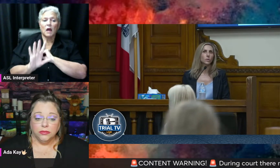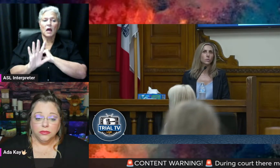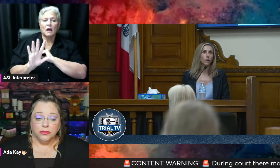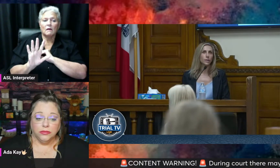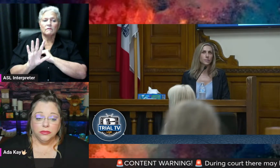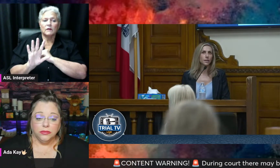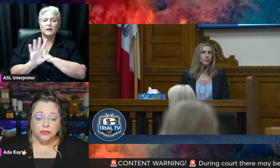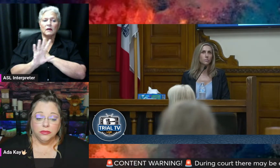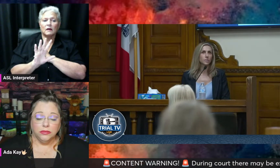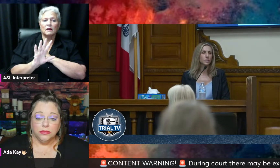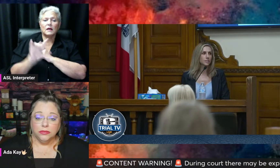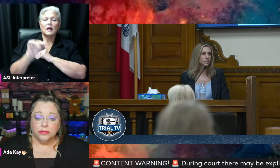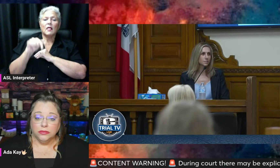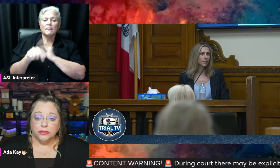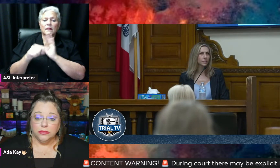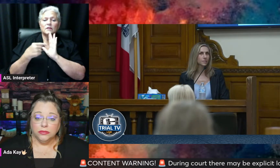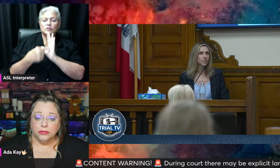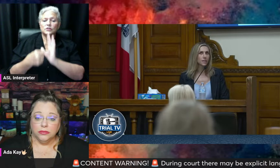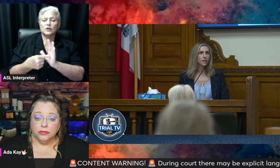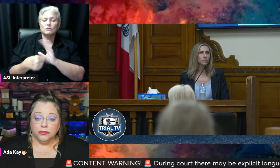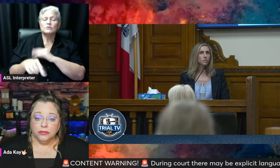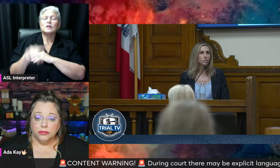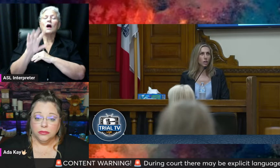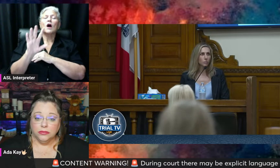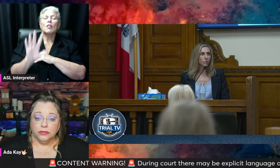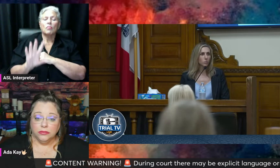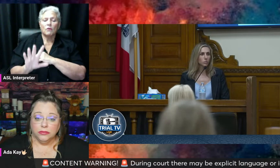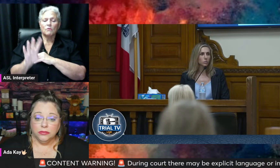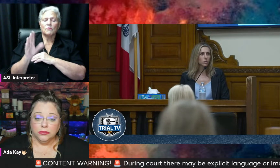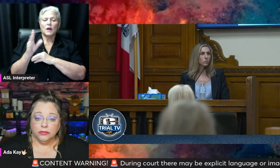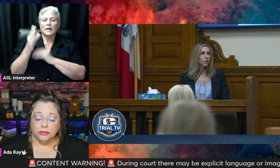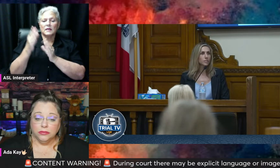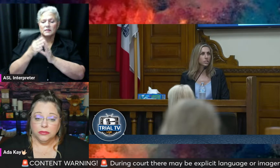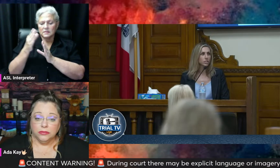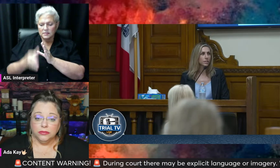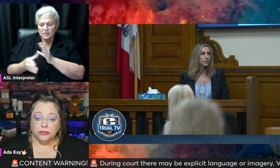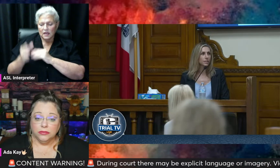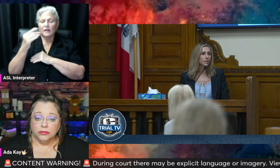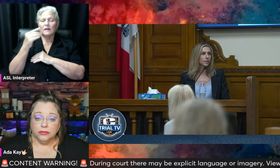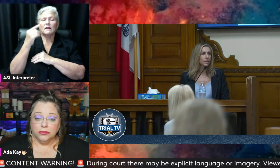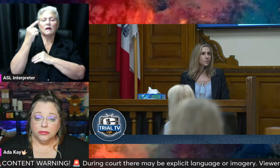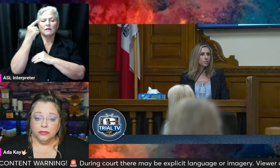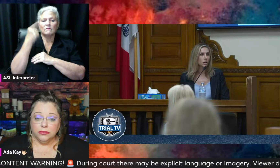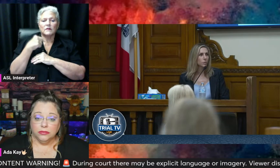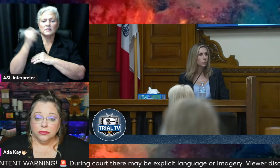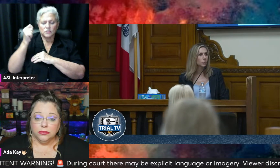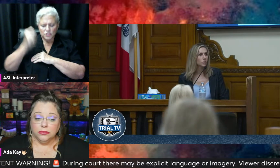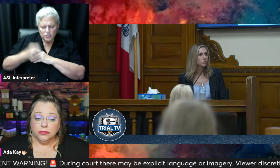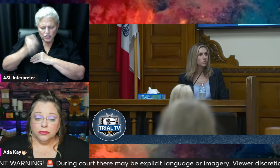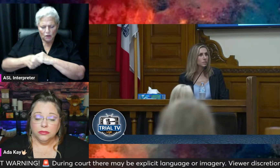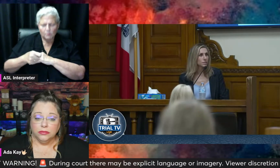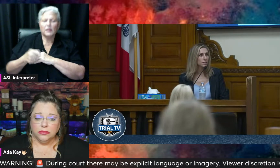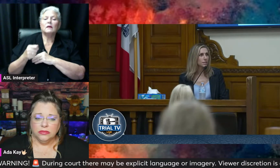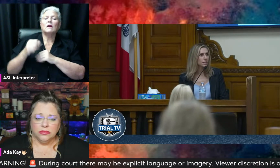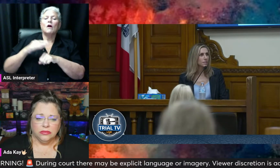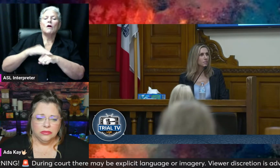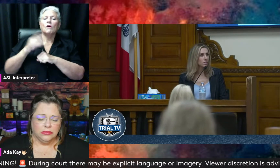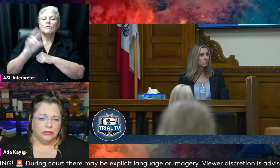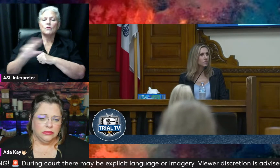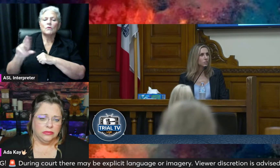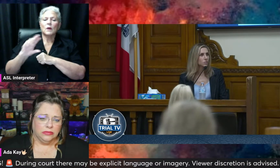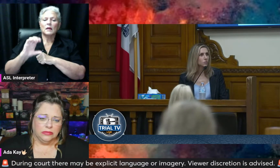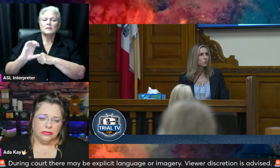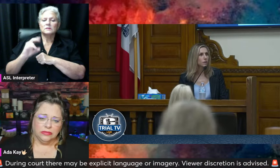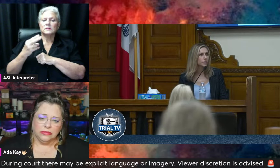This is showing the right side of Miss Dazey's face, and there's a chopping wound on the right cheek. This chopping wound injured the skin,